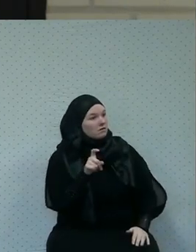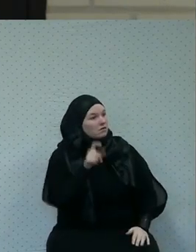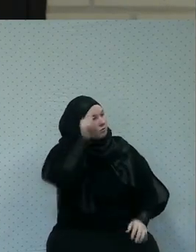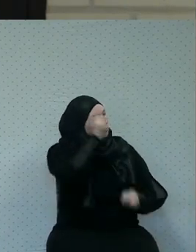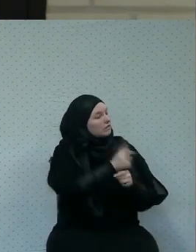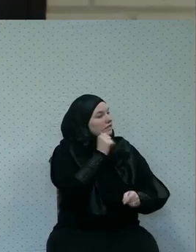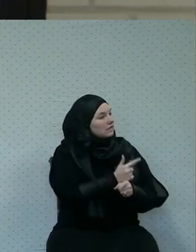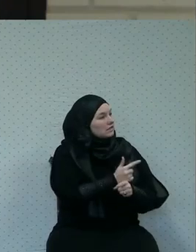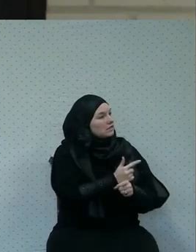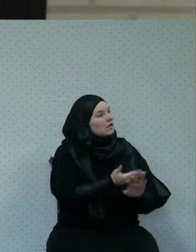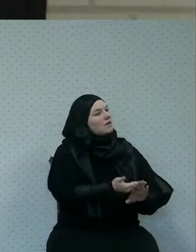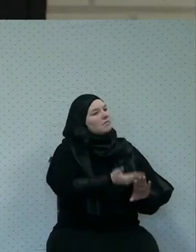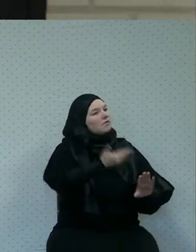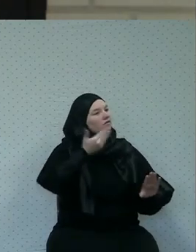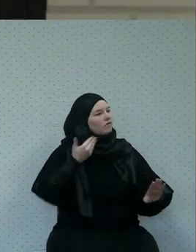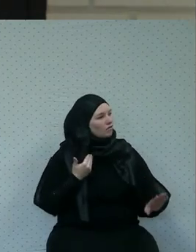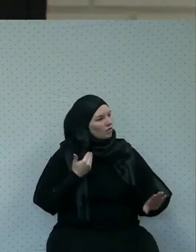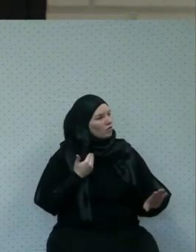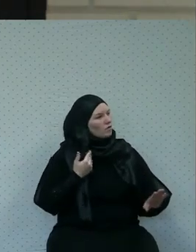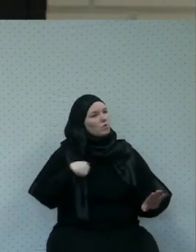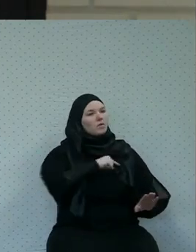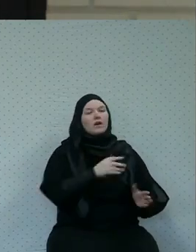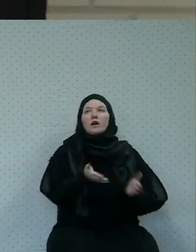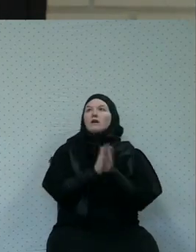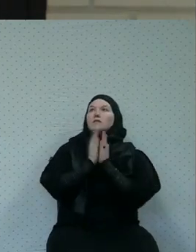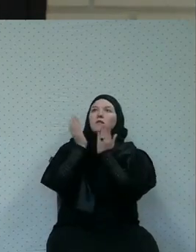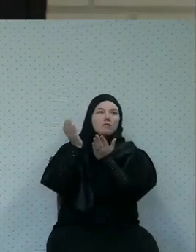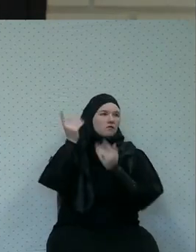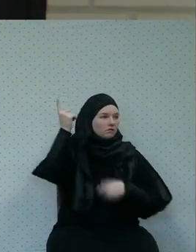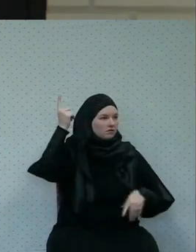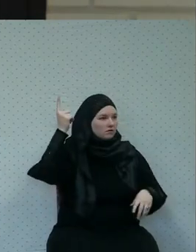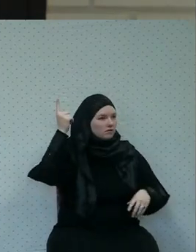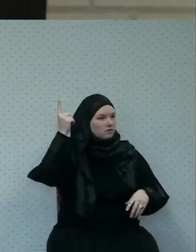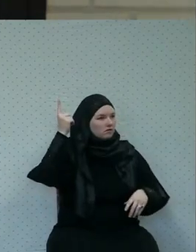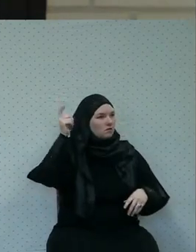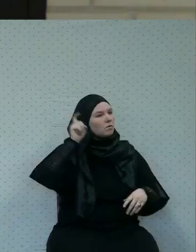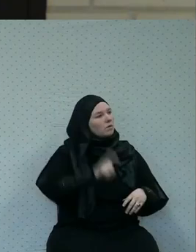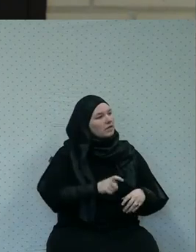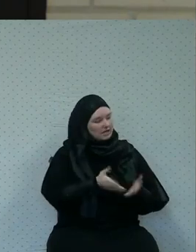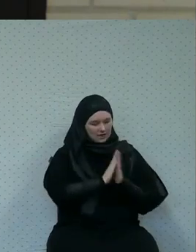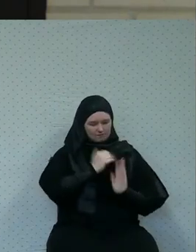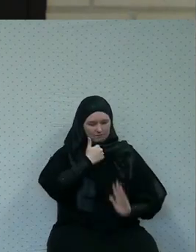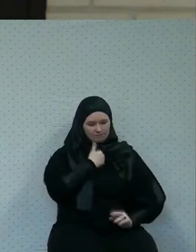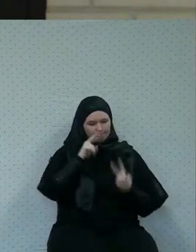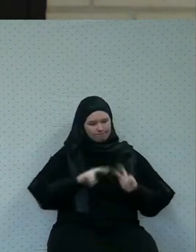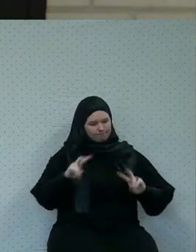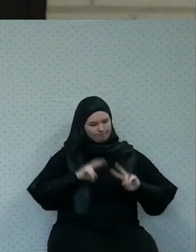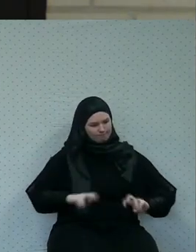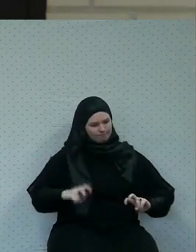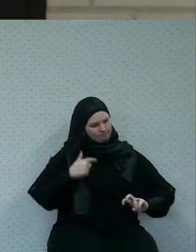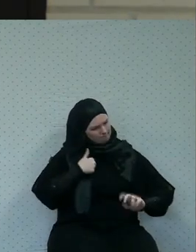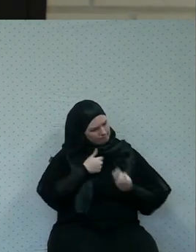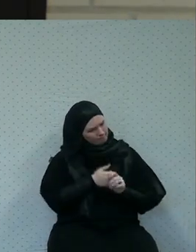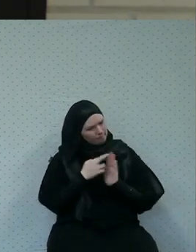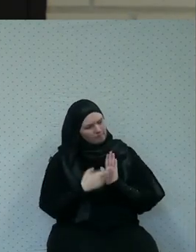sisters, before we ask Allah, we need to ask ourselves, are we